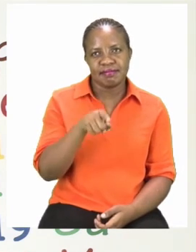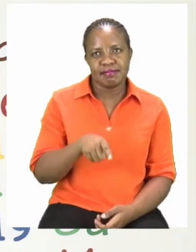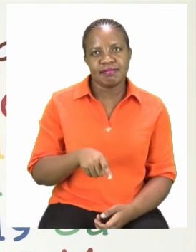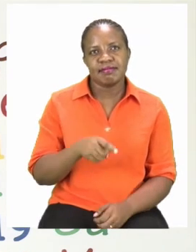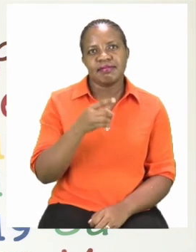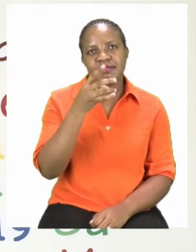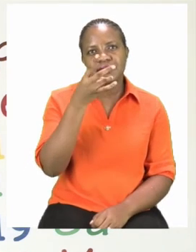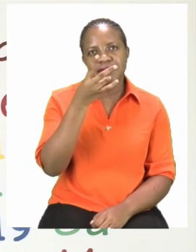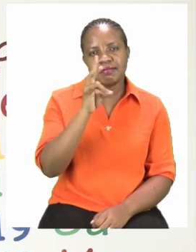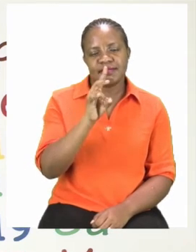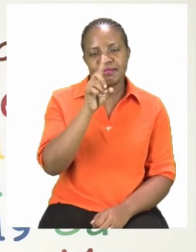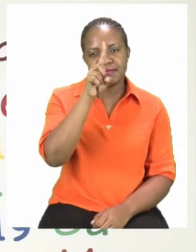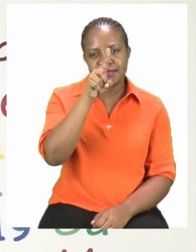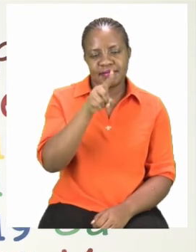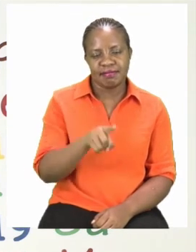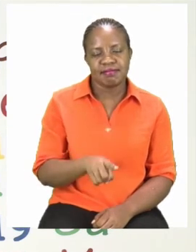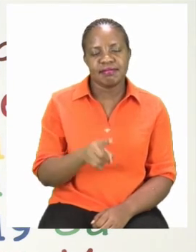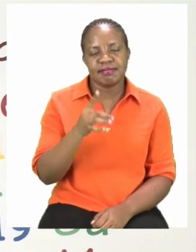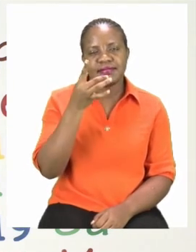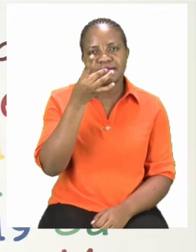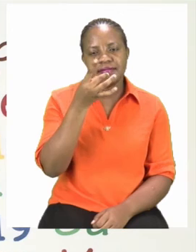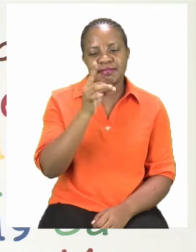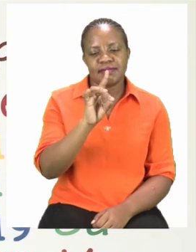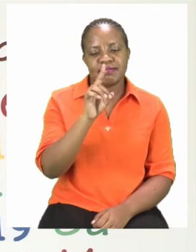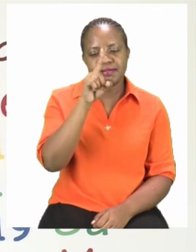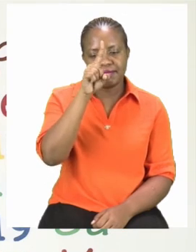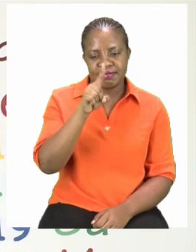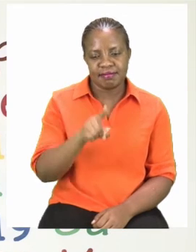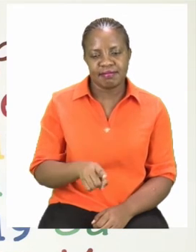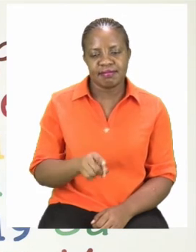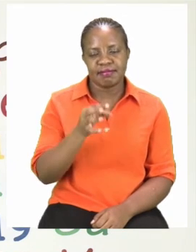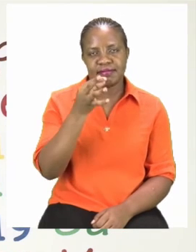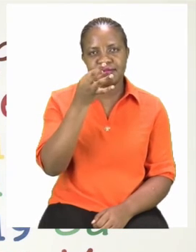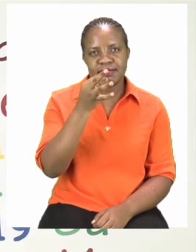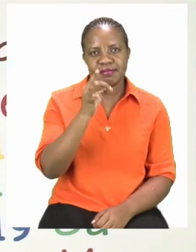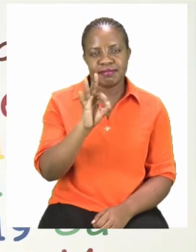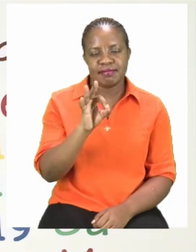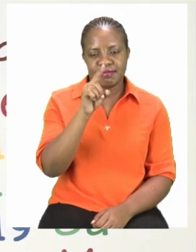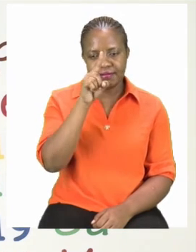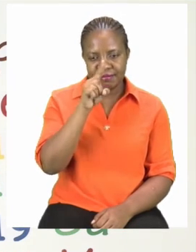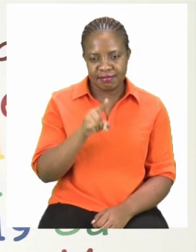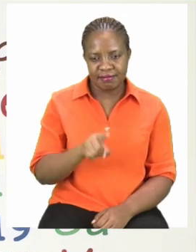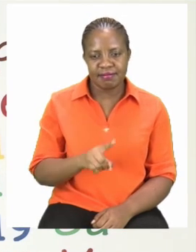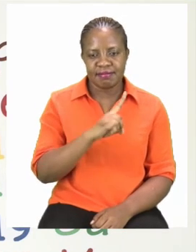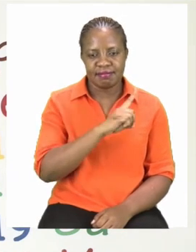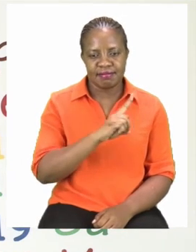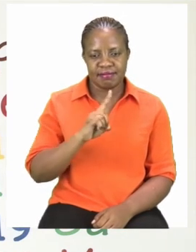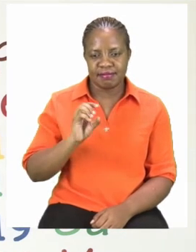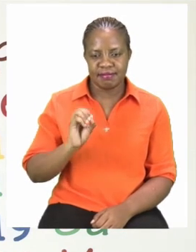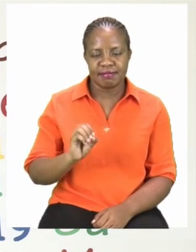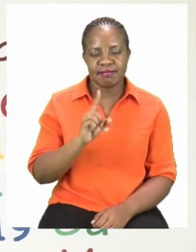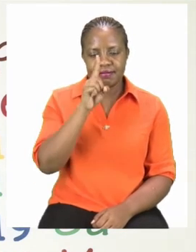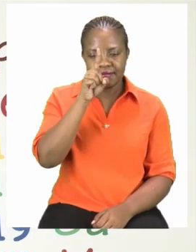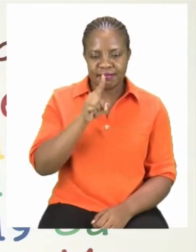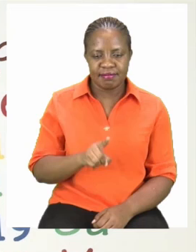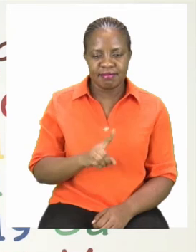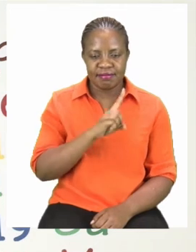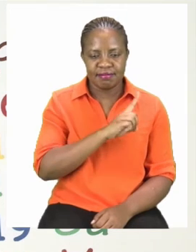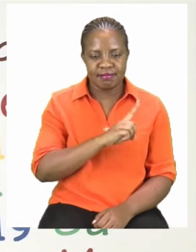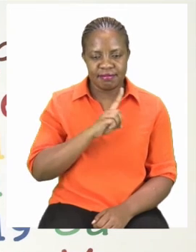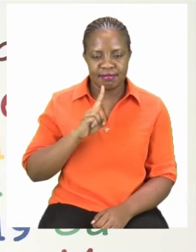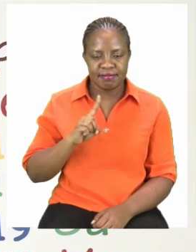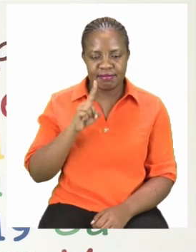4, 5, 6, 7, 8, 9,